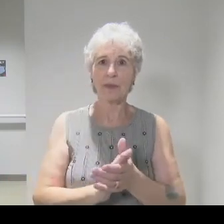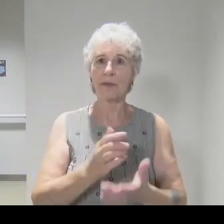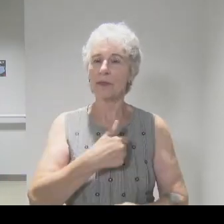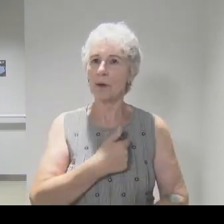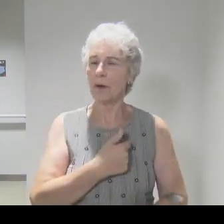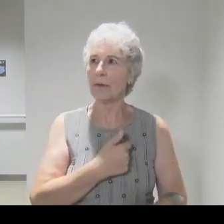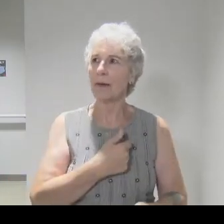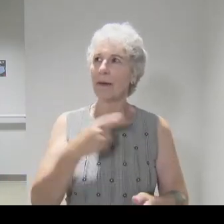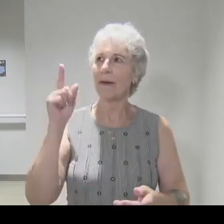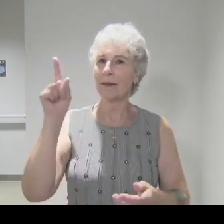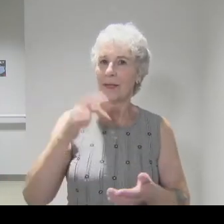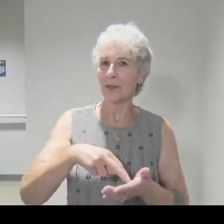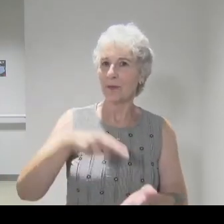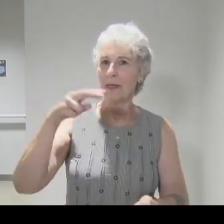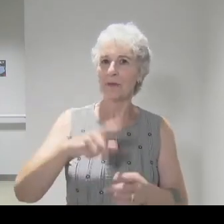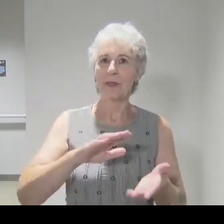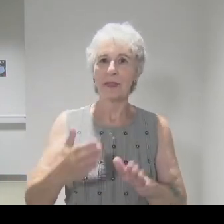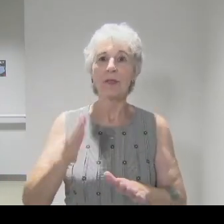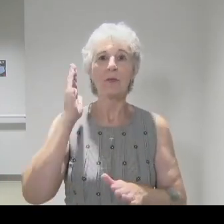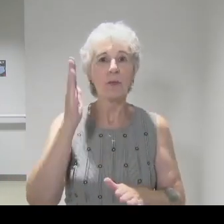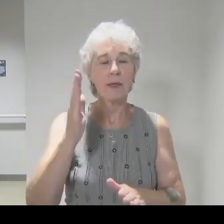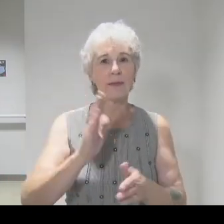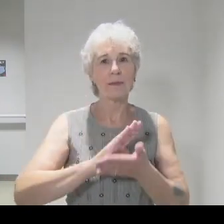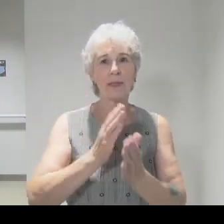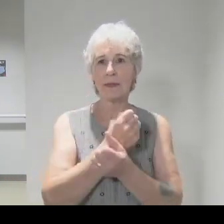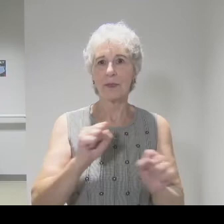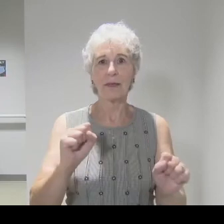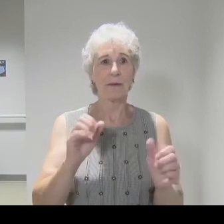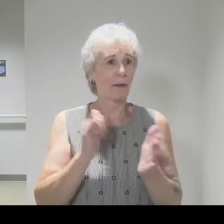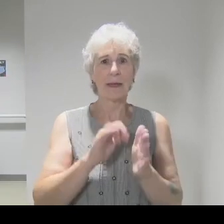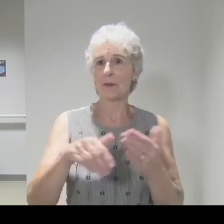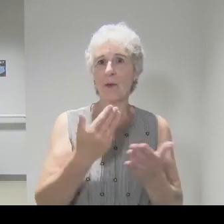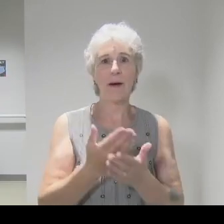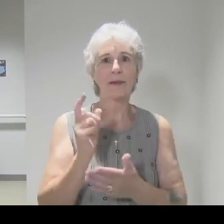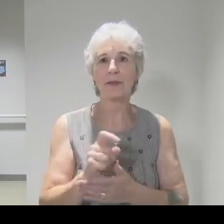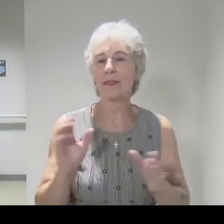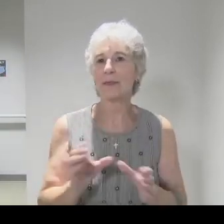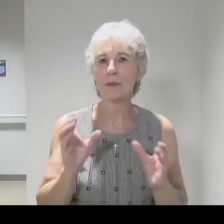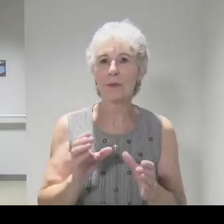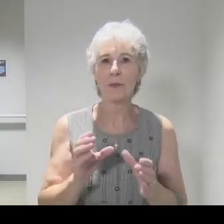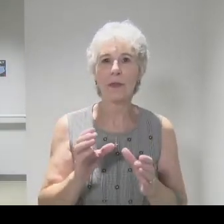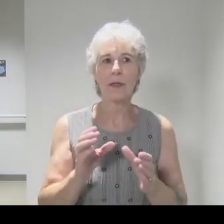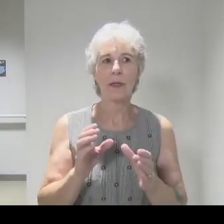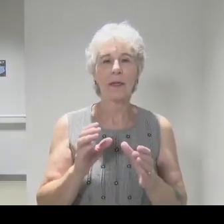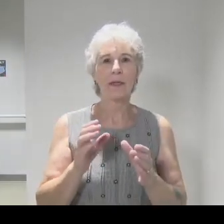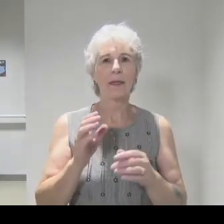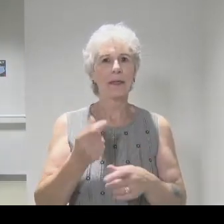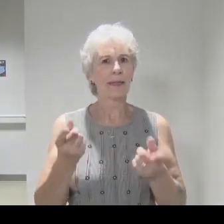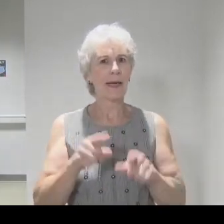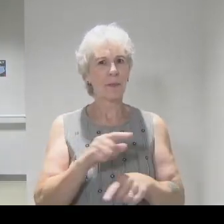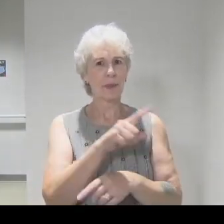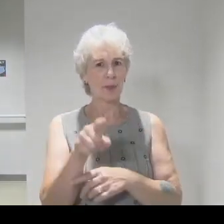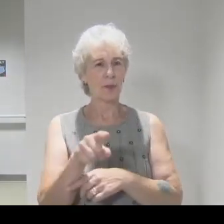God raised him from the dead, you will be saved. That's all it takes. Have you come to that place where you have admitted